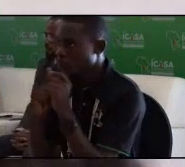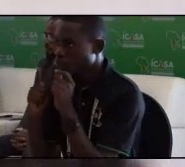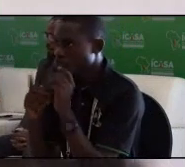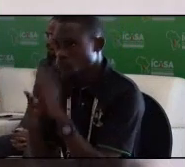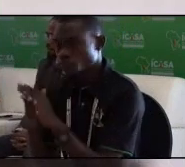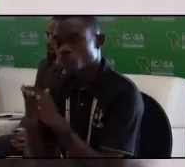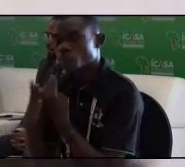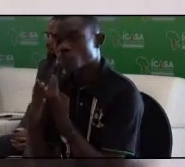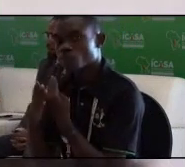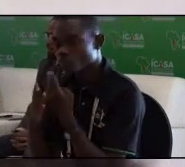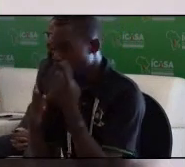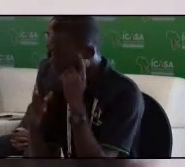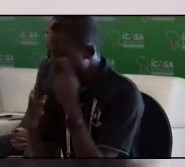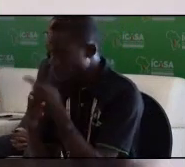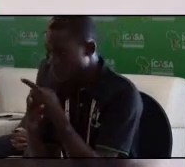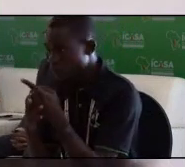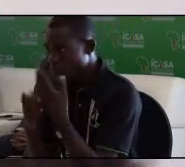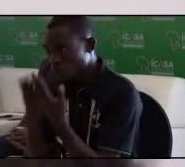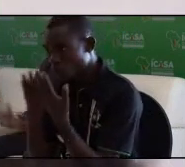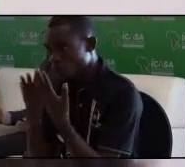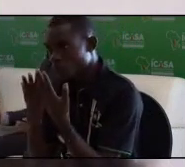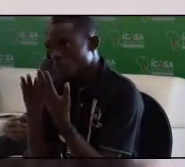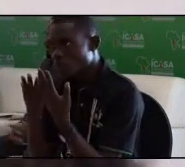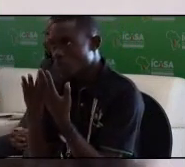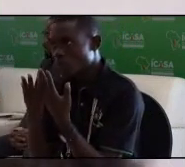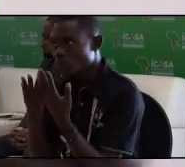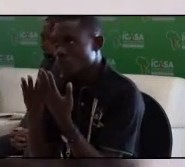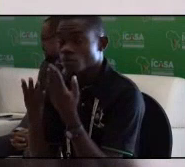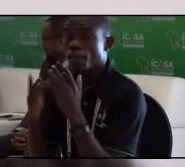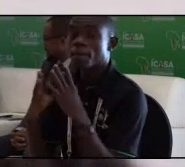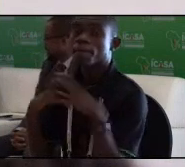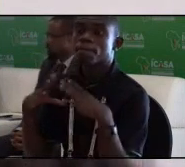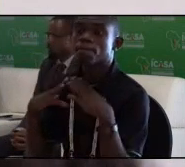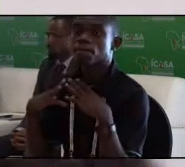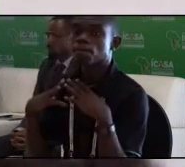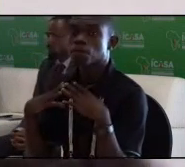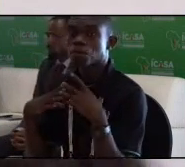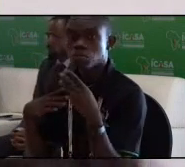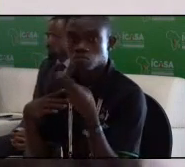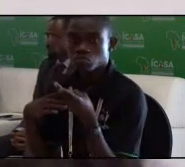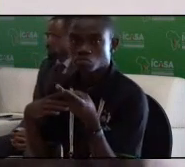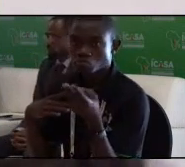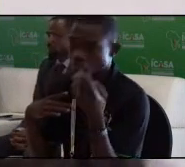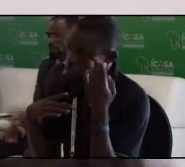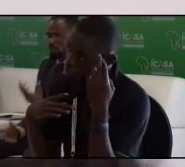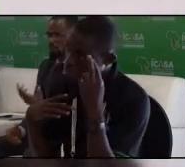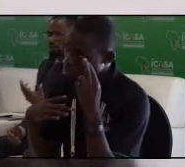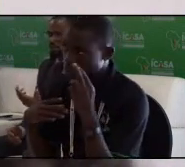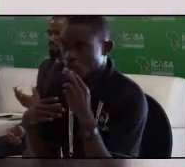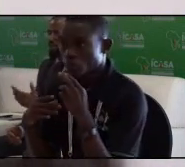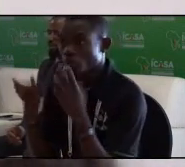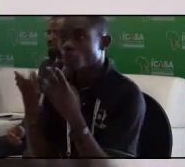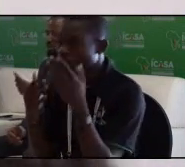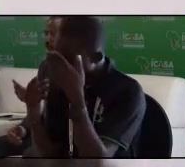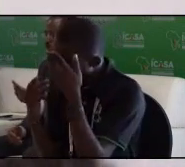testing, because we realize that demand-side financing, demand-driven financing is really important and key for us to be able to plan.